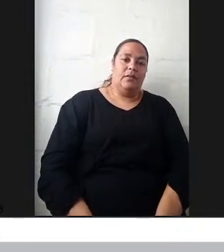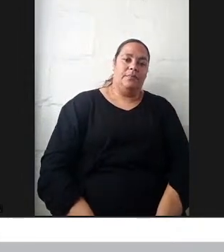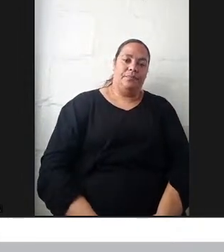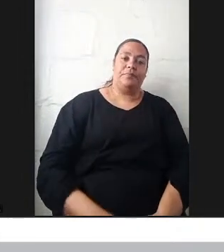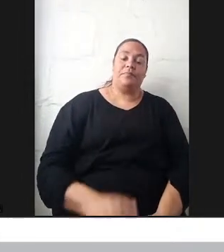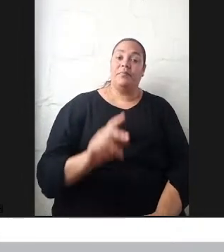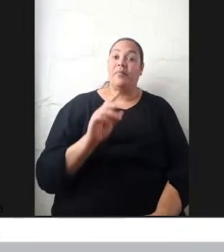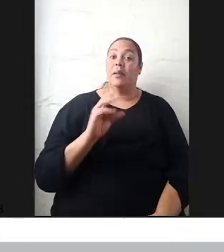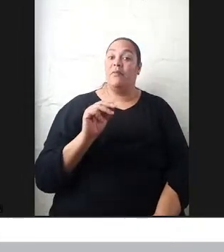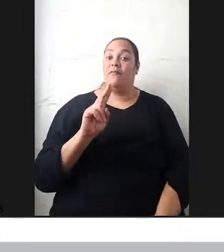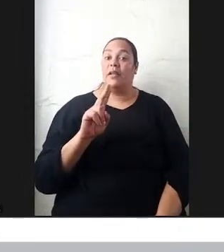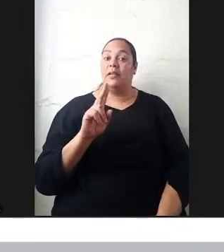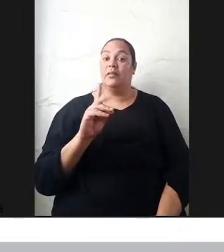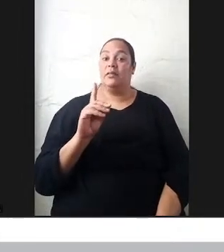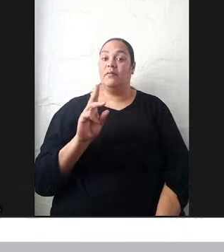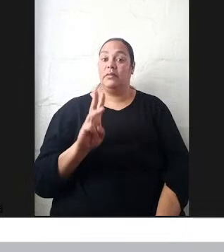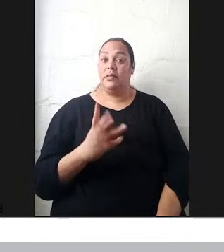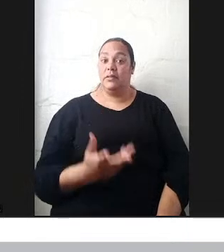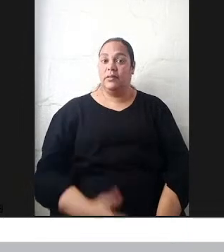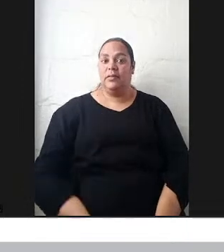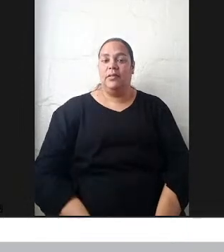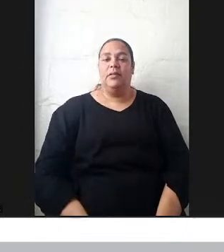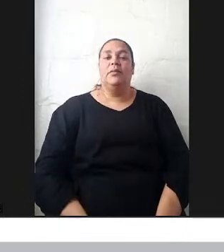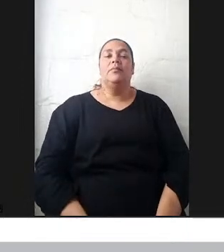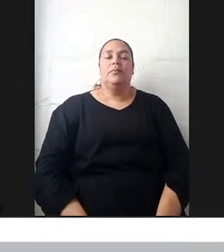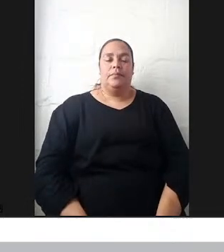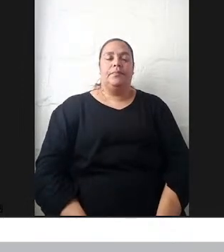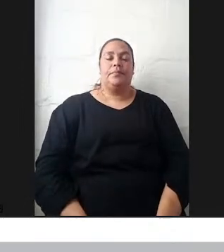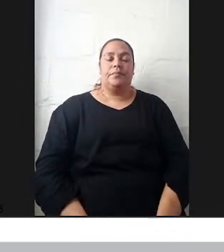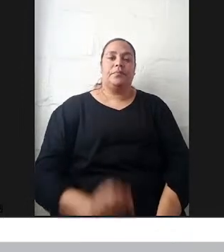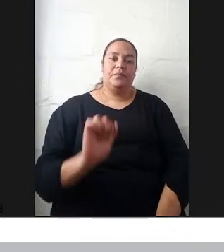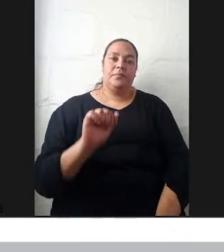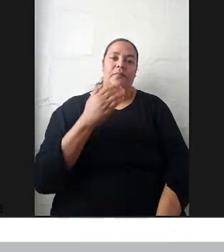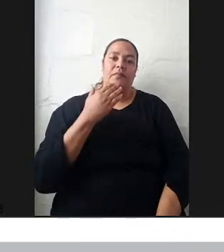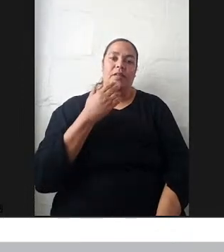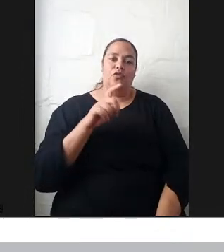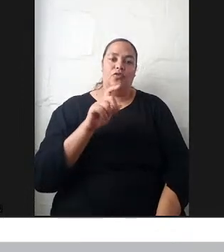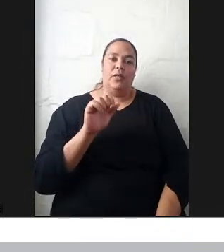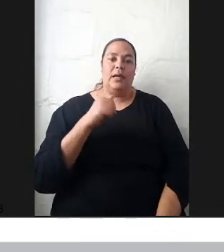Westhuizen. Yes, thank you, Chair. I think